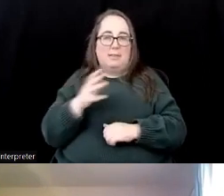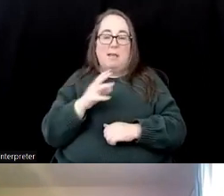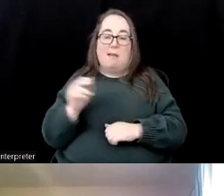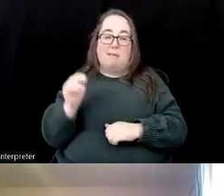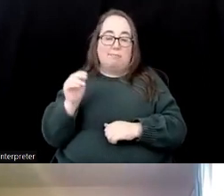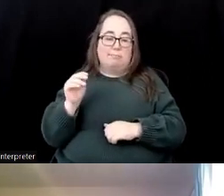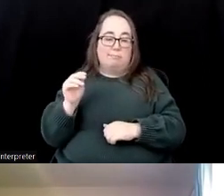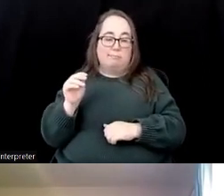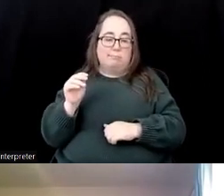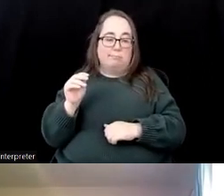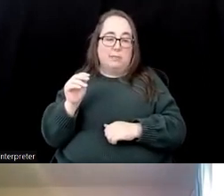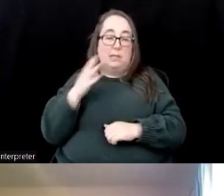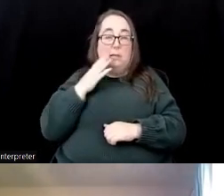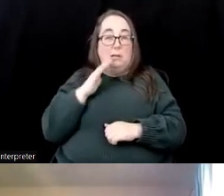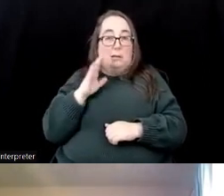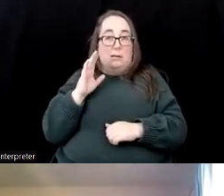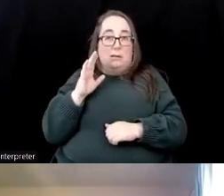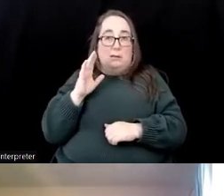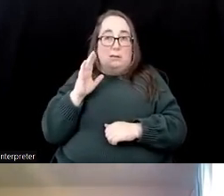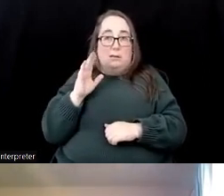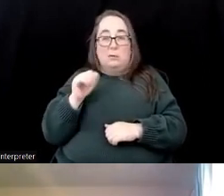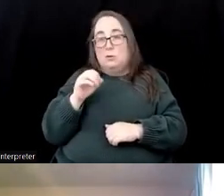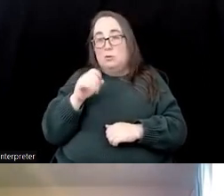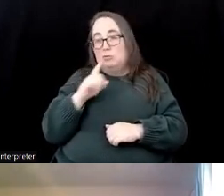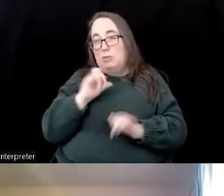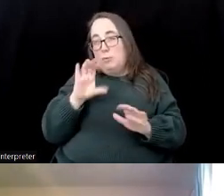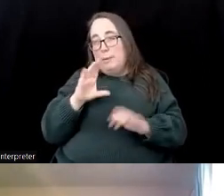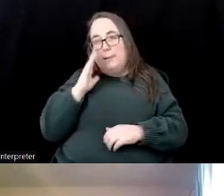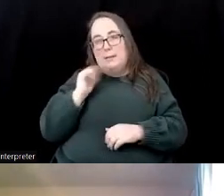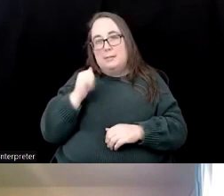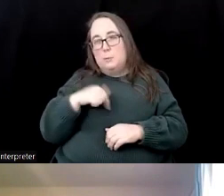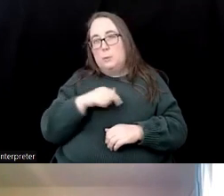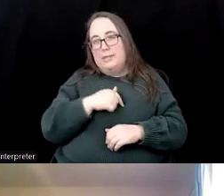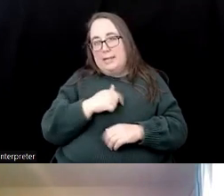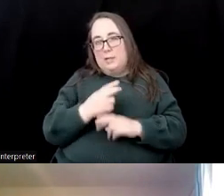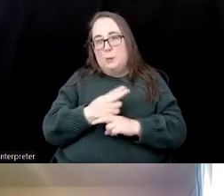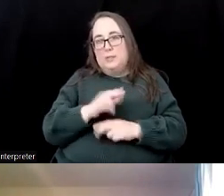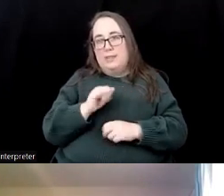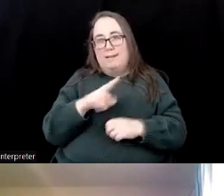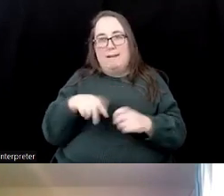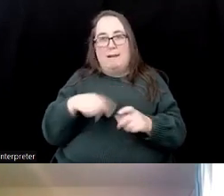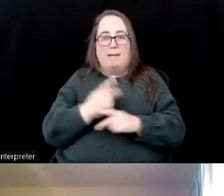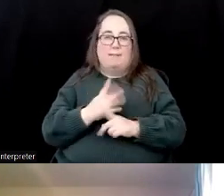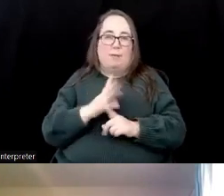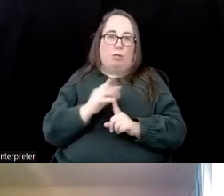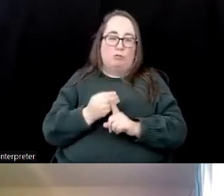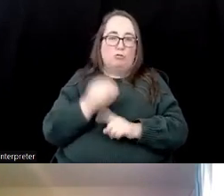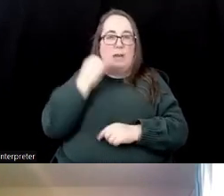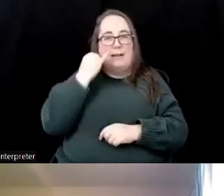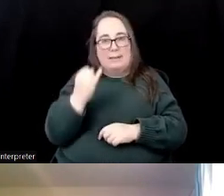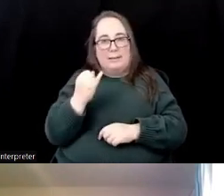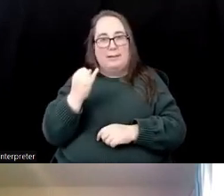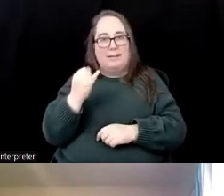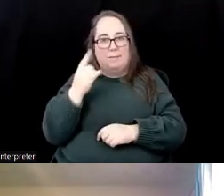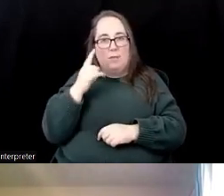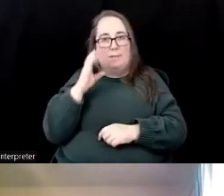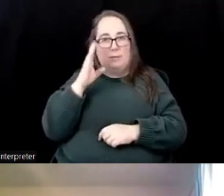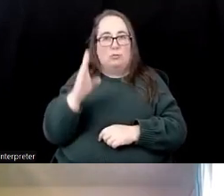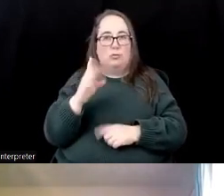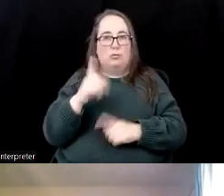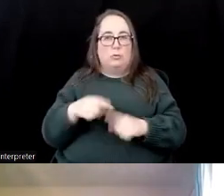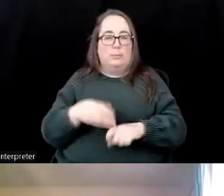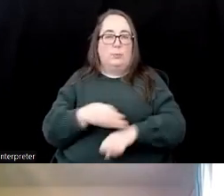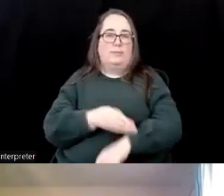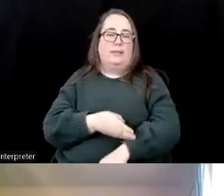and so it's really great because we can carry that sort of, culture and idea forward into,